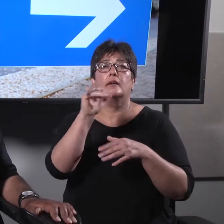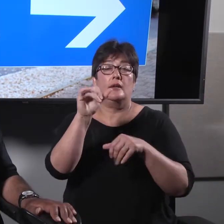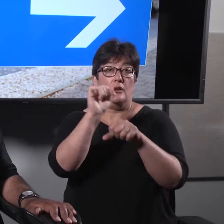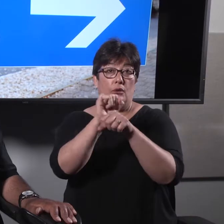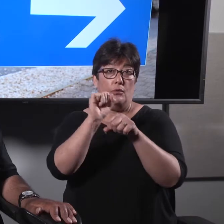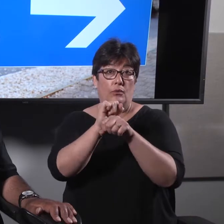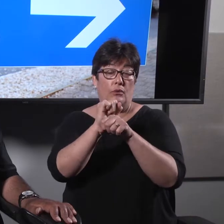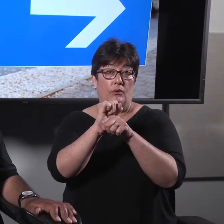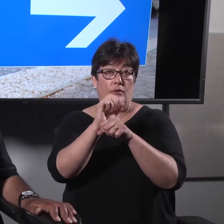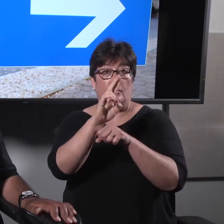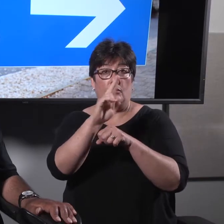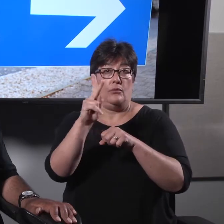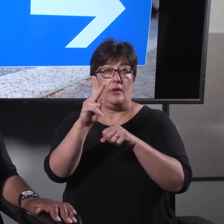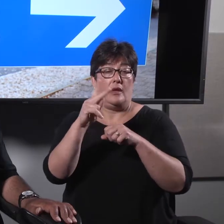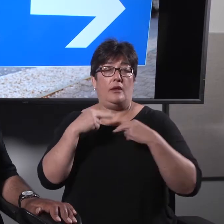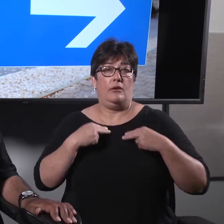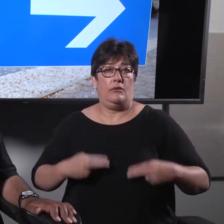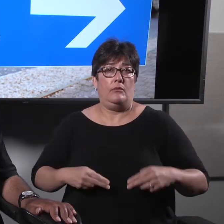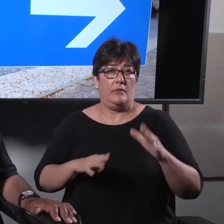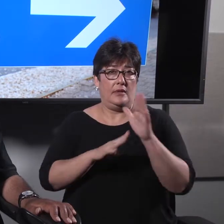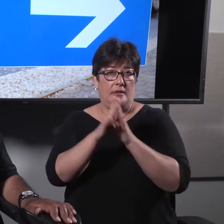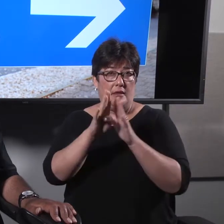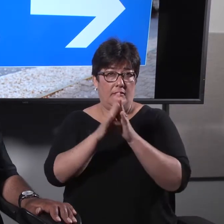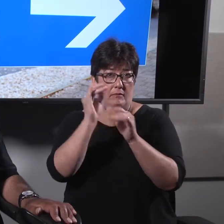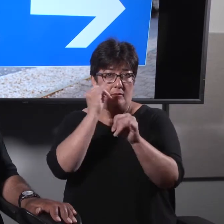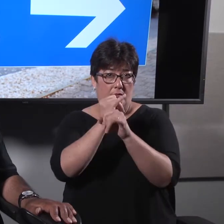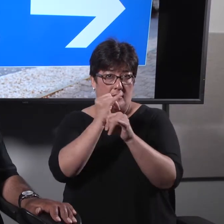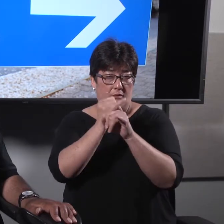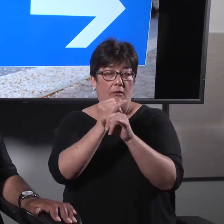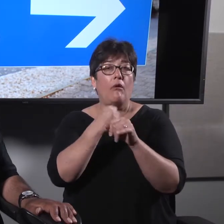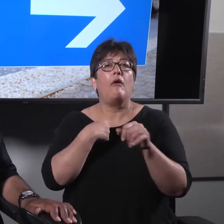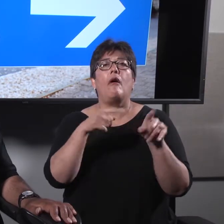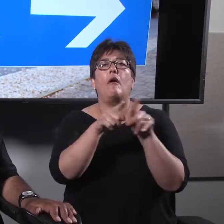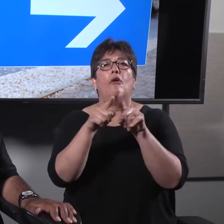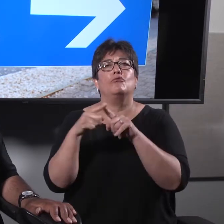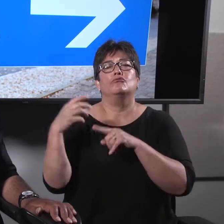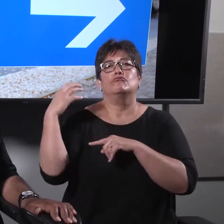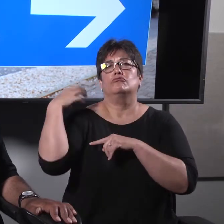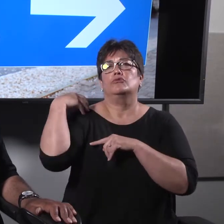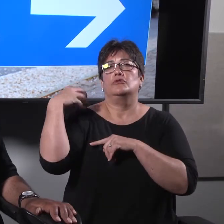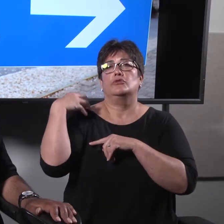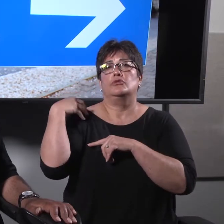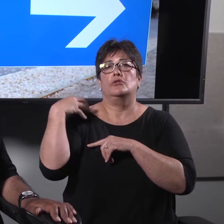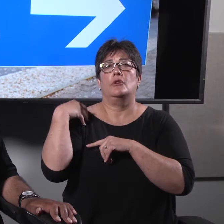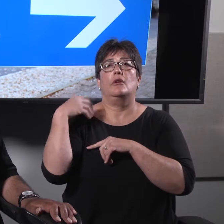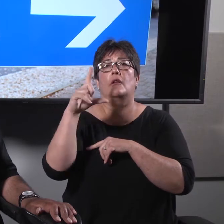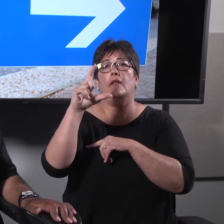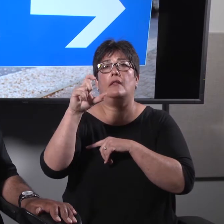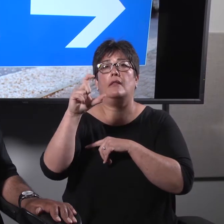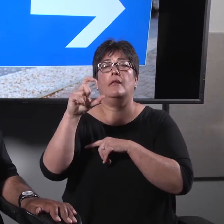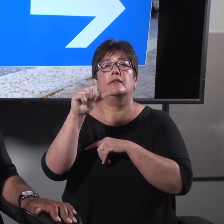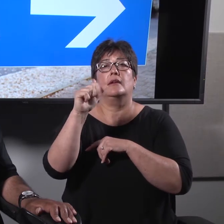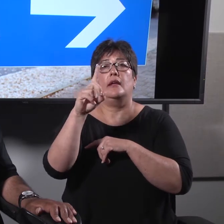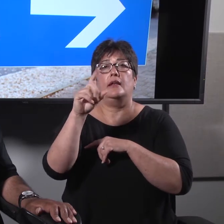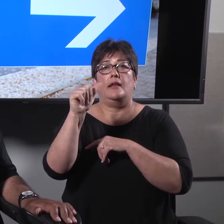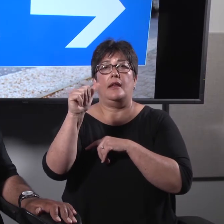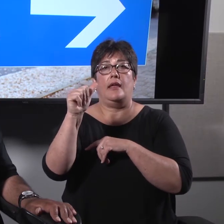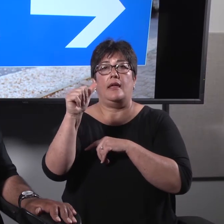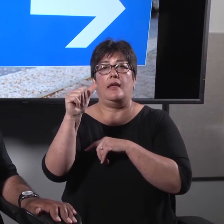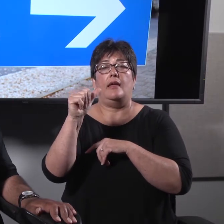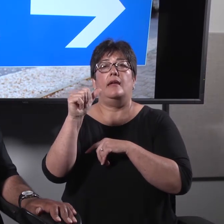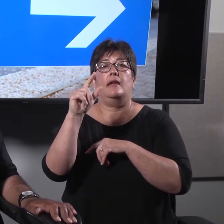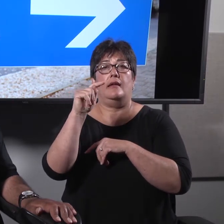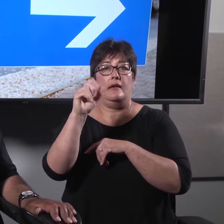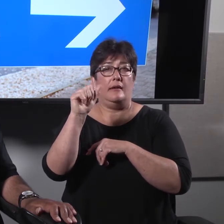Development Institute. I'm also the chairman of Lexington's ADA Task Force, the American with Disabilities Act, and I'm here today to talk